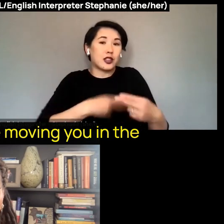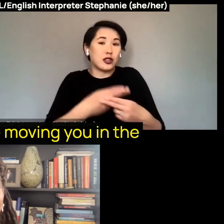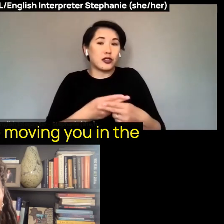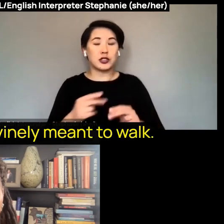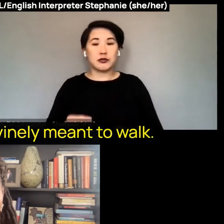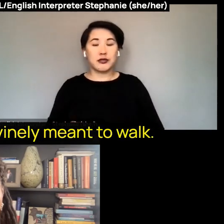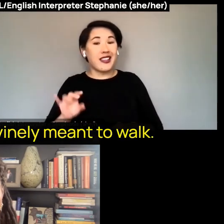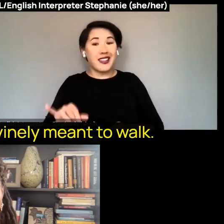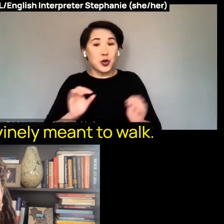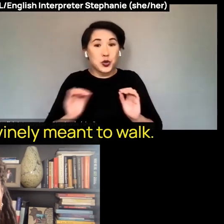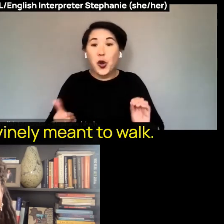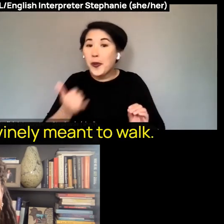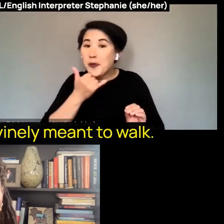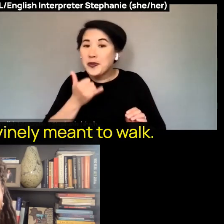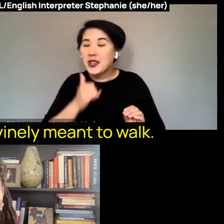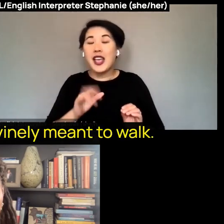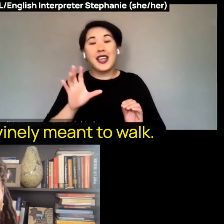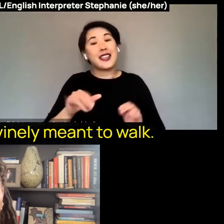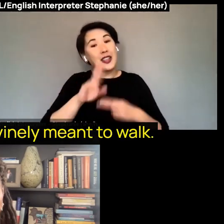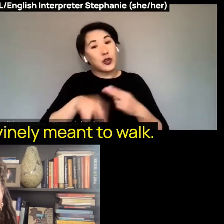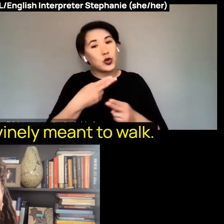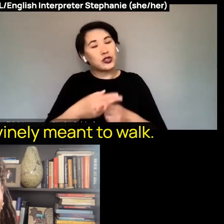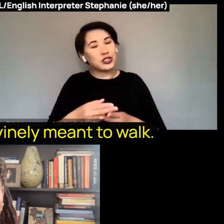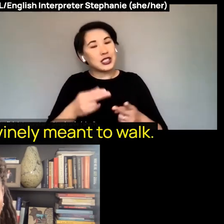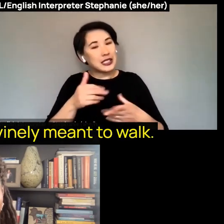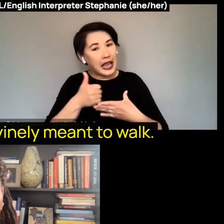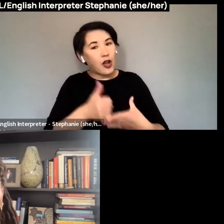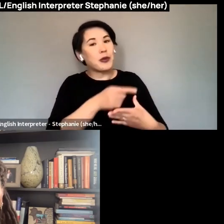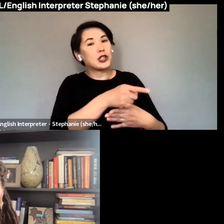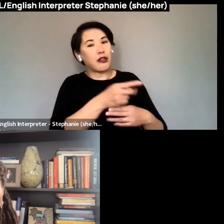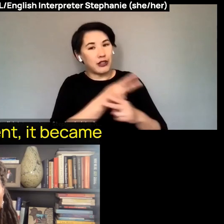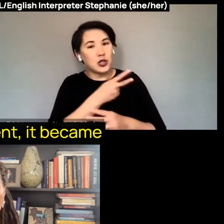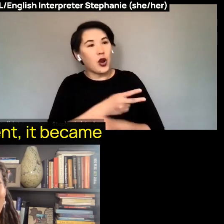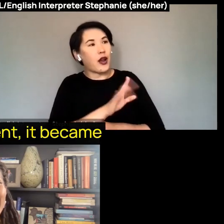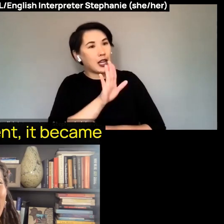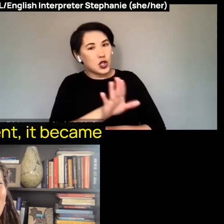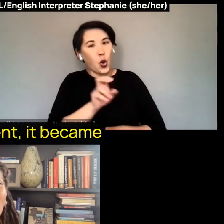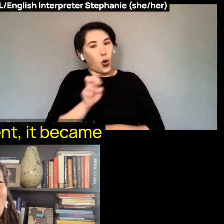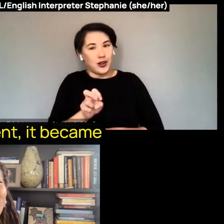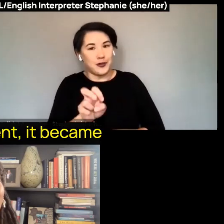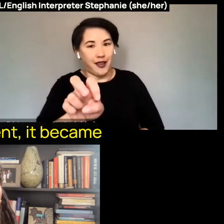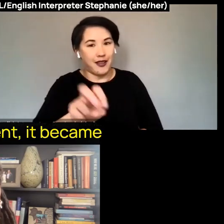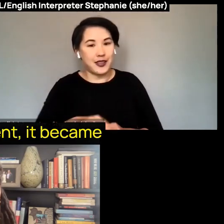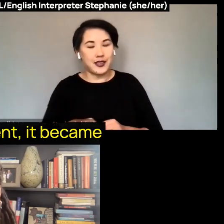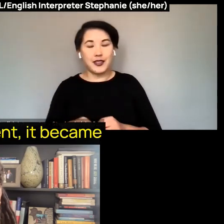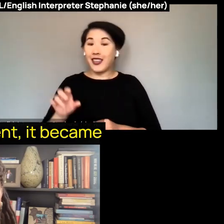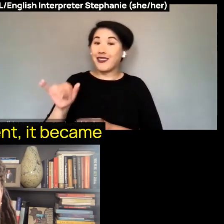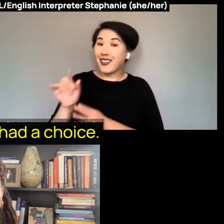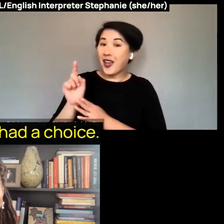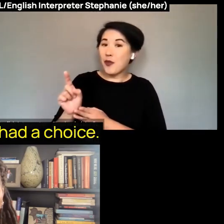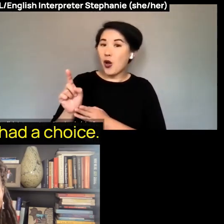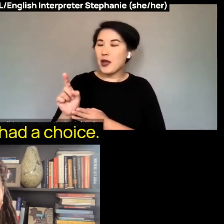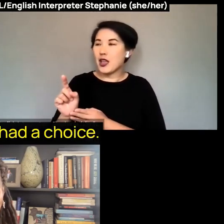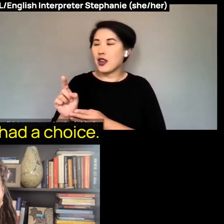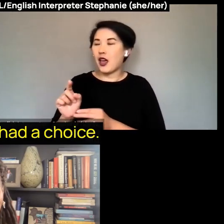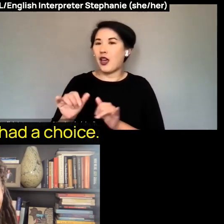moving you in the direction that you are divinely meant to walk. And at that moment, it became